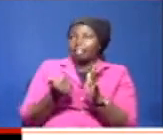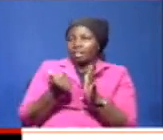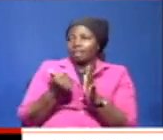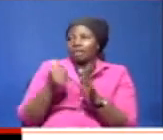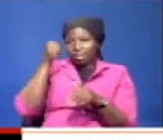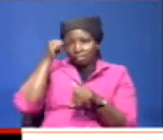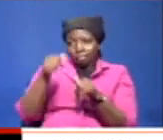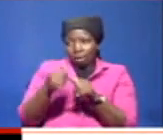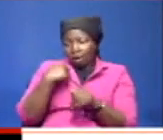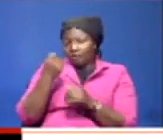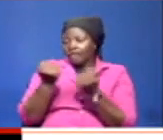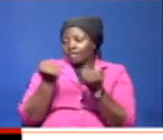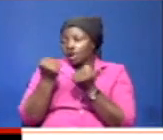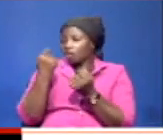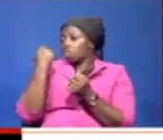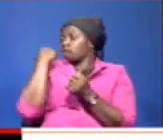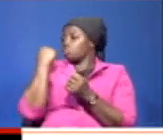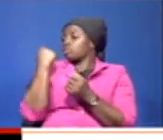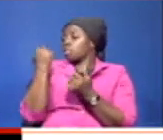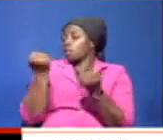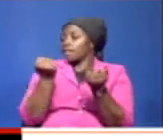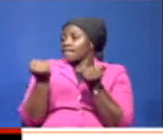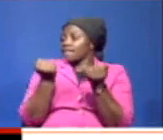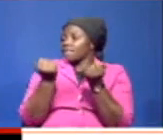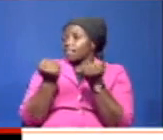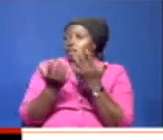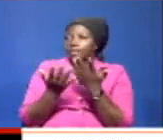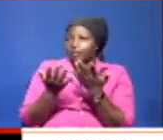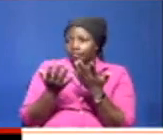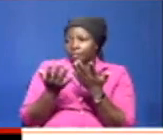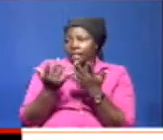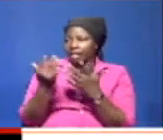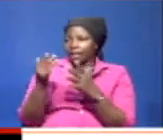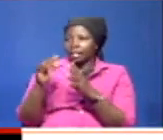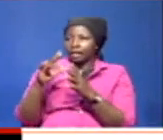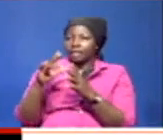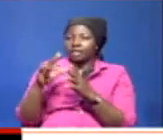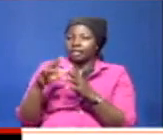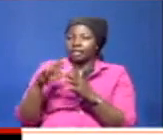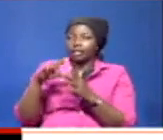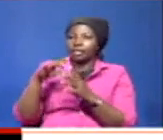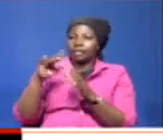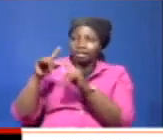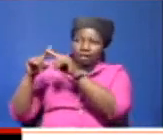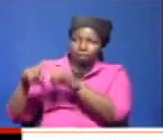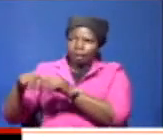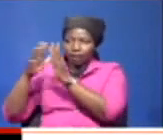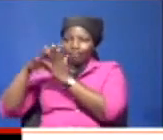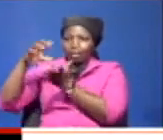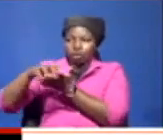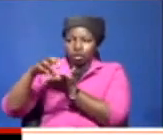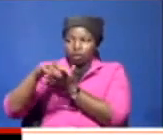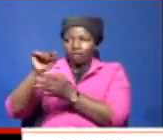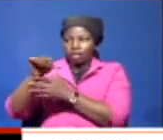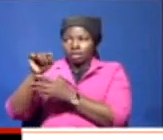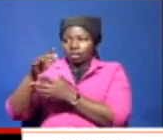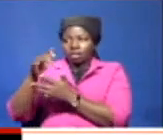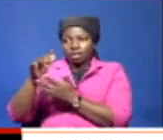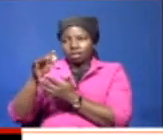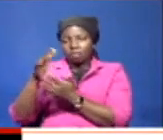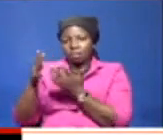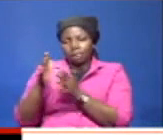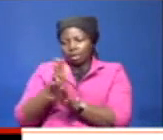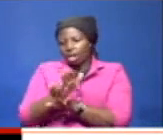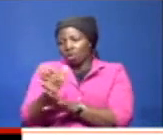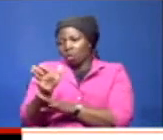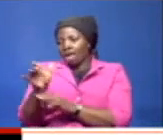him, yeah, which is coming flat out. And depending on the condition or the place where it was, maybe it would have been a blind corner, maybe it would be dangerous.